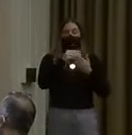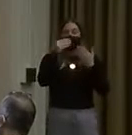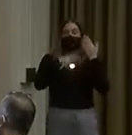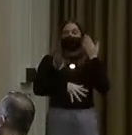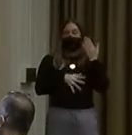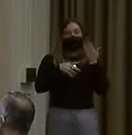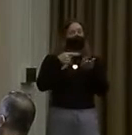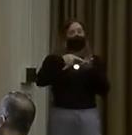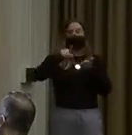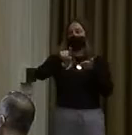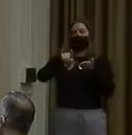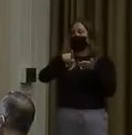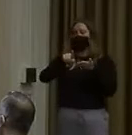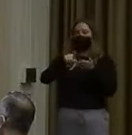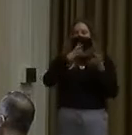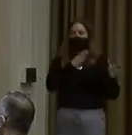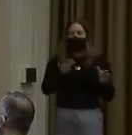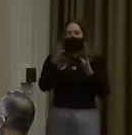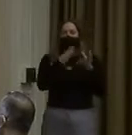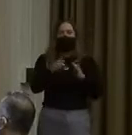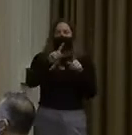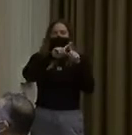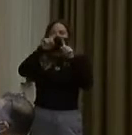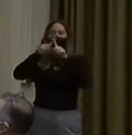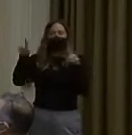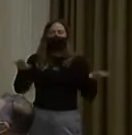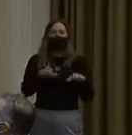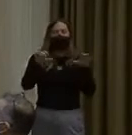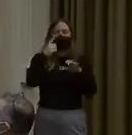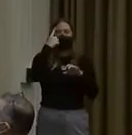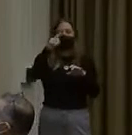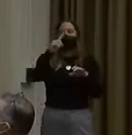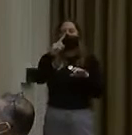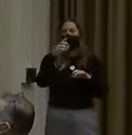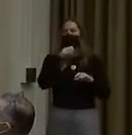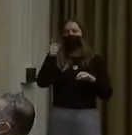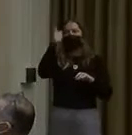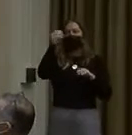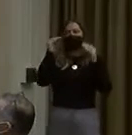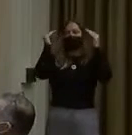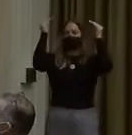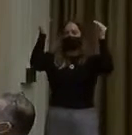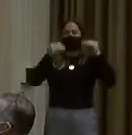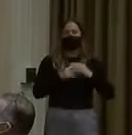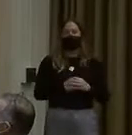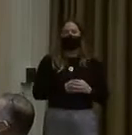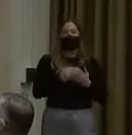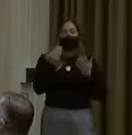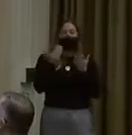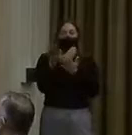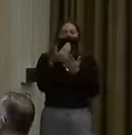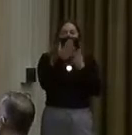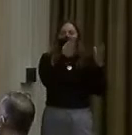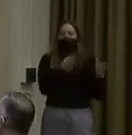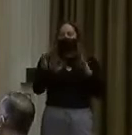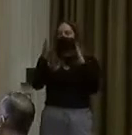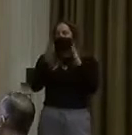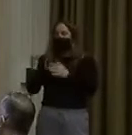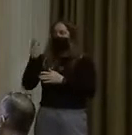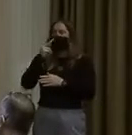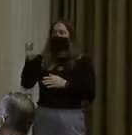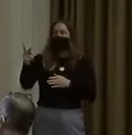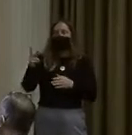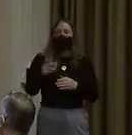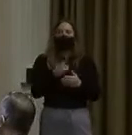exchange for organizing social activities for older adults. A new retirement community trend is emerging. University-based